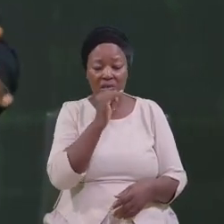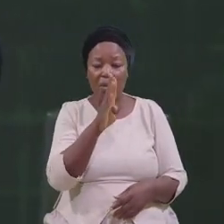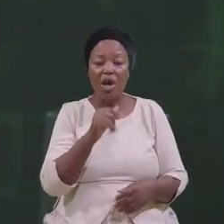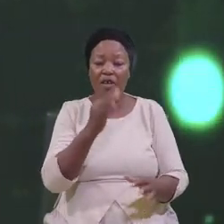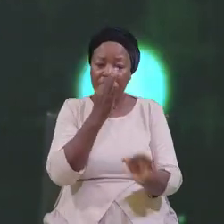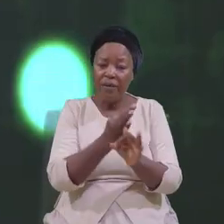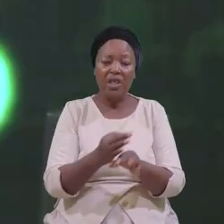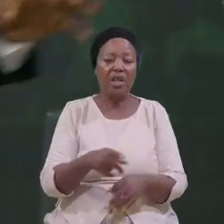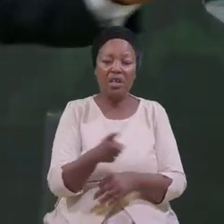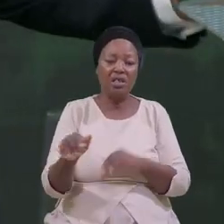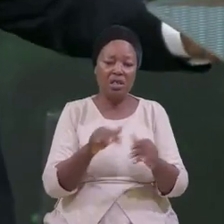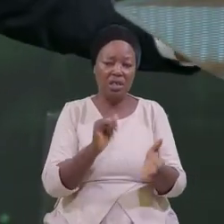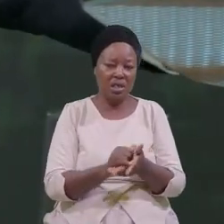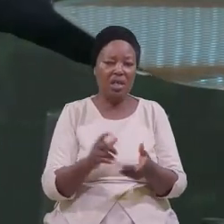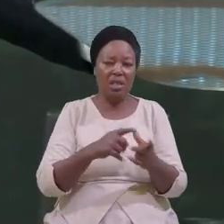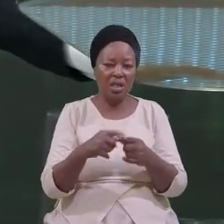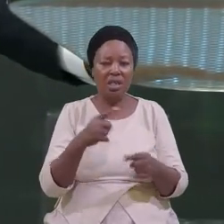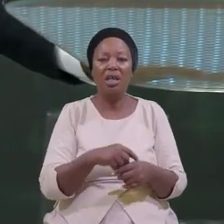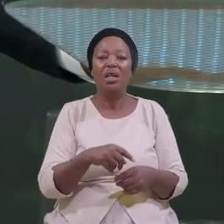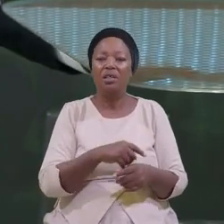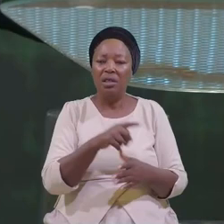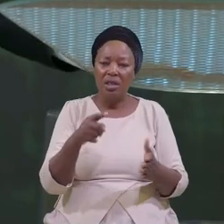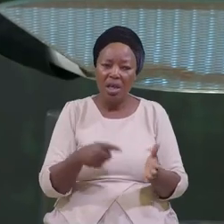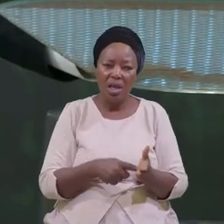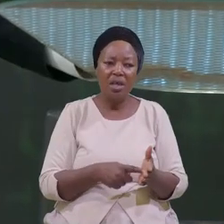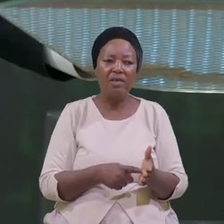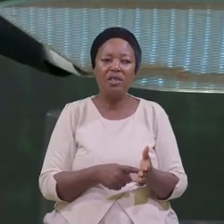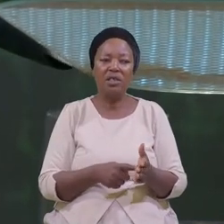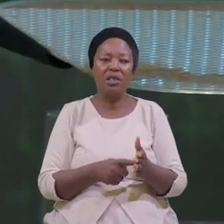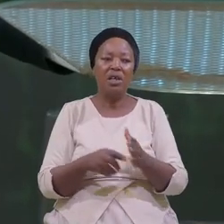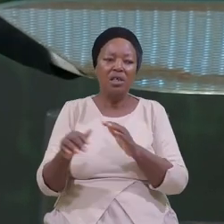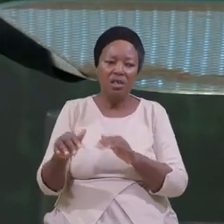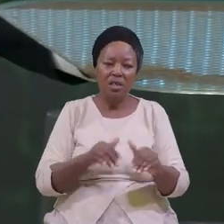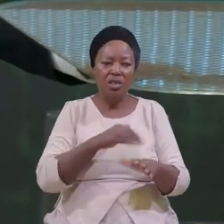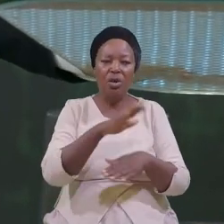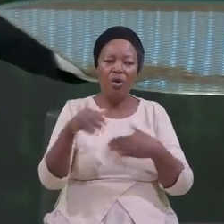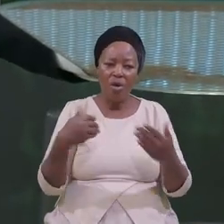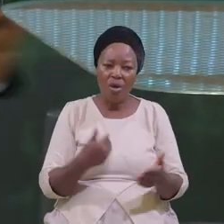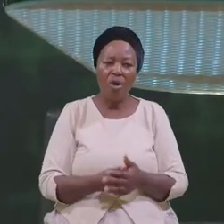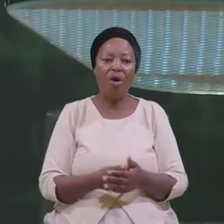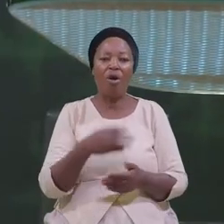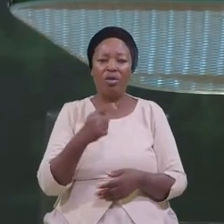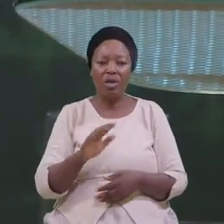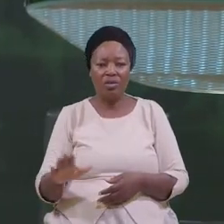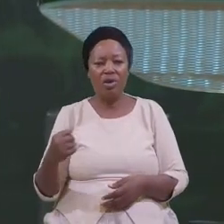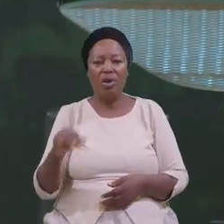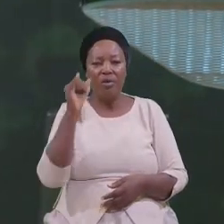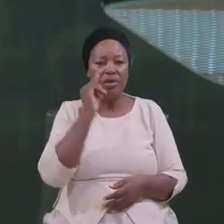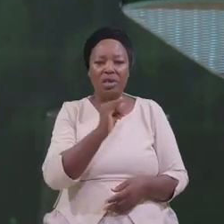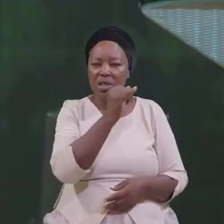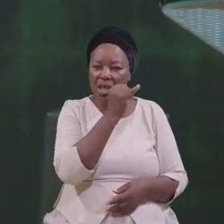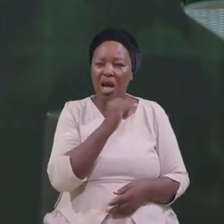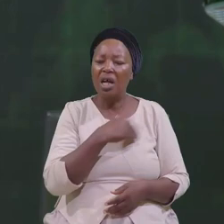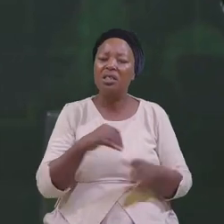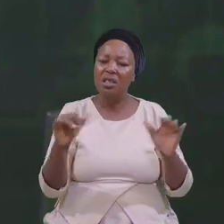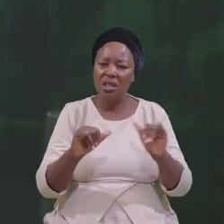that. And it says, thus did all the children of Israel. And the same thing